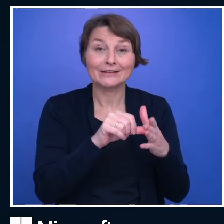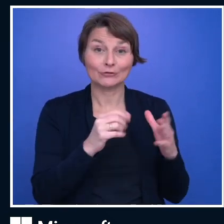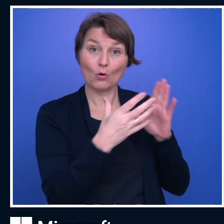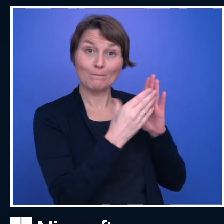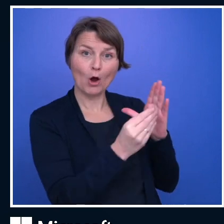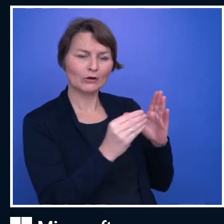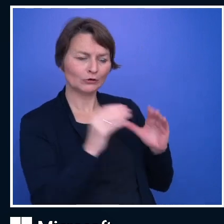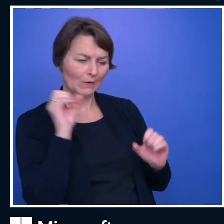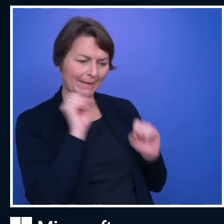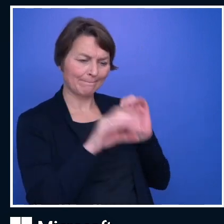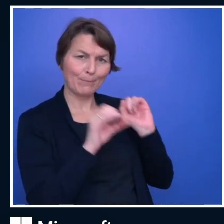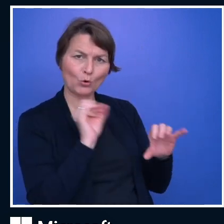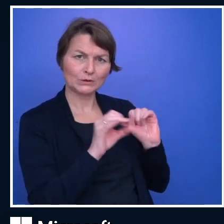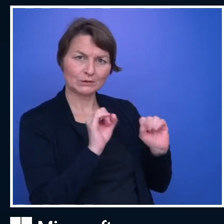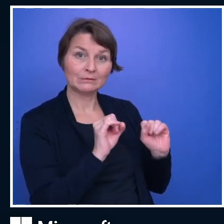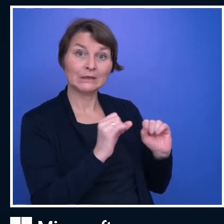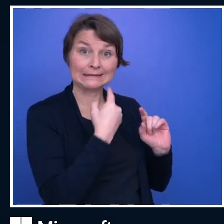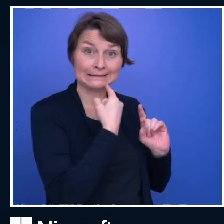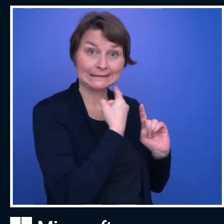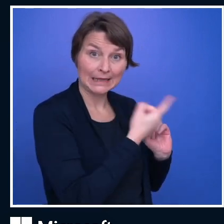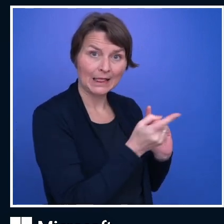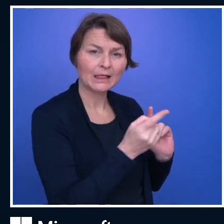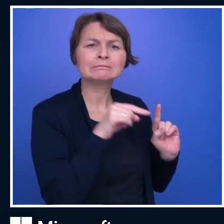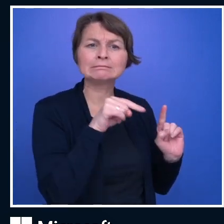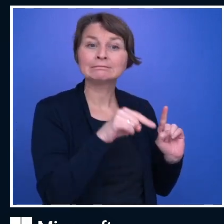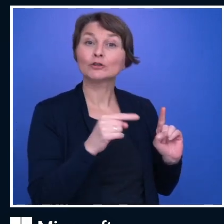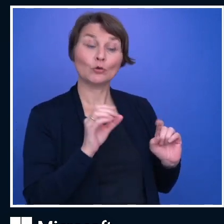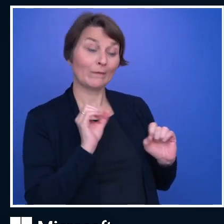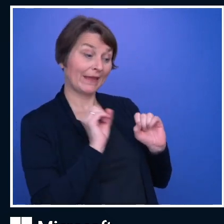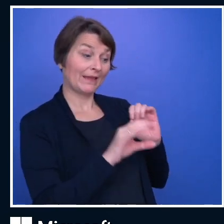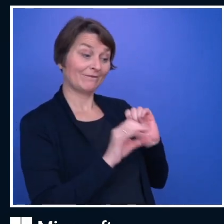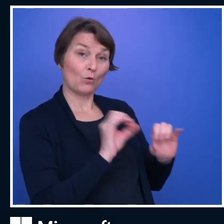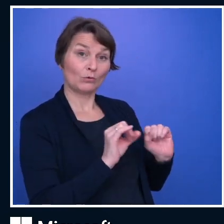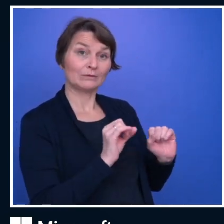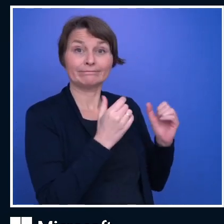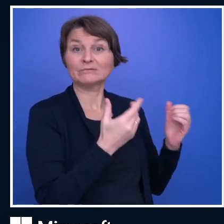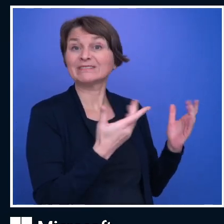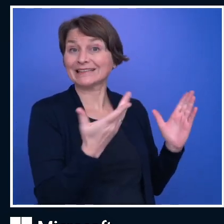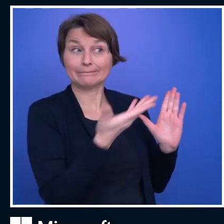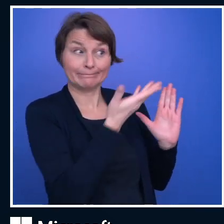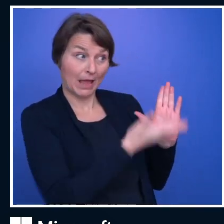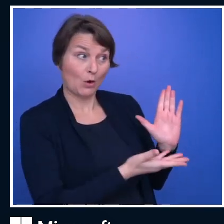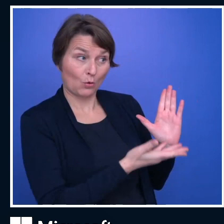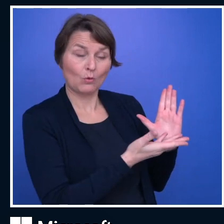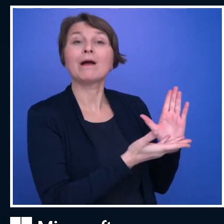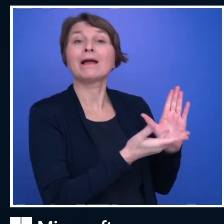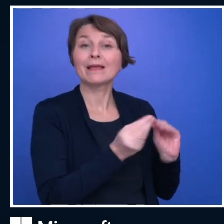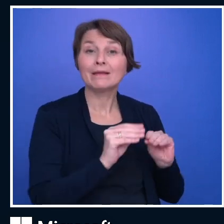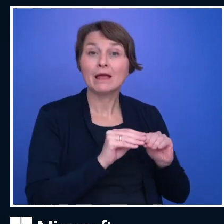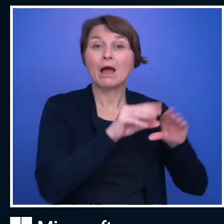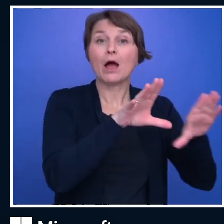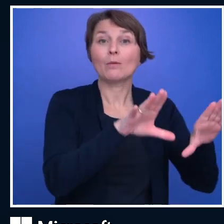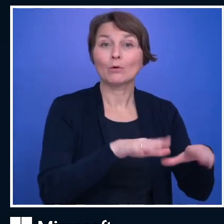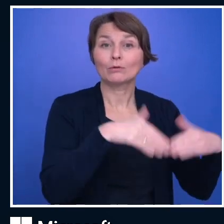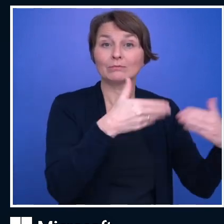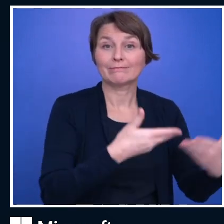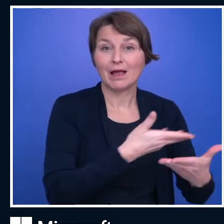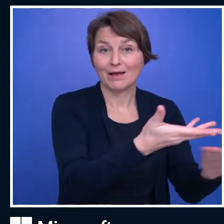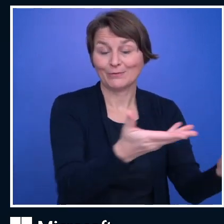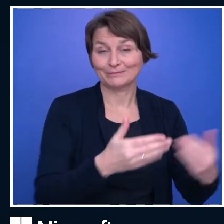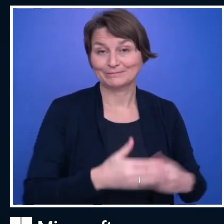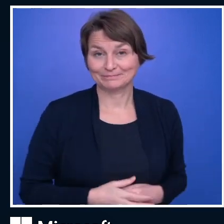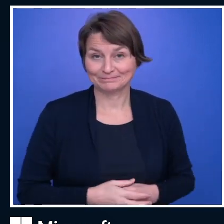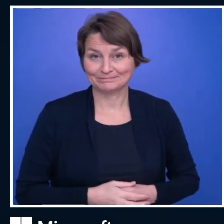telling them that if these are the inputs that you get, this is how the outputs are going to be. And that's how your model is trained. And when you get